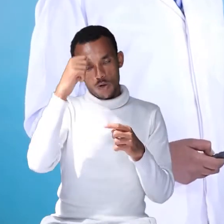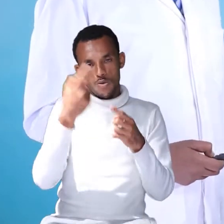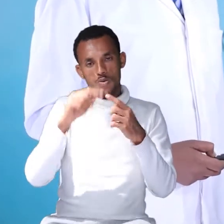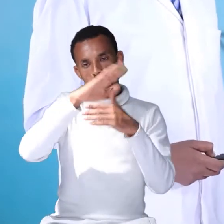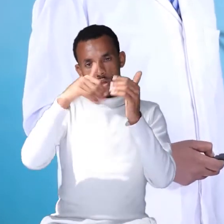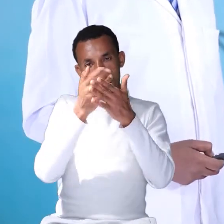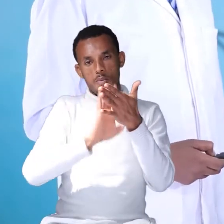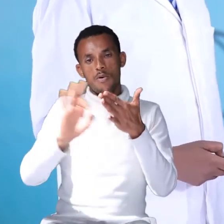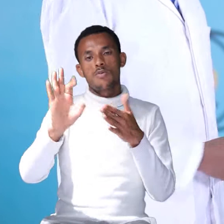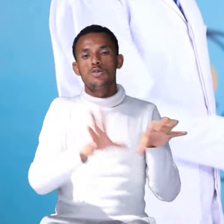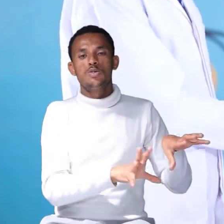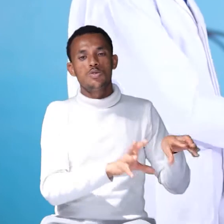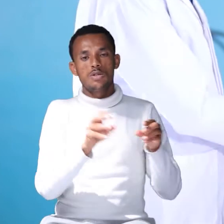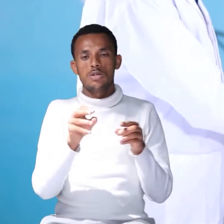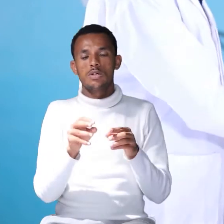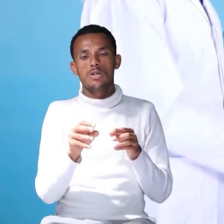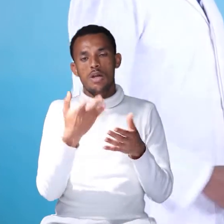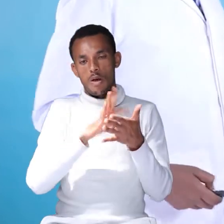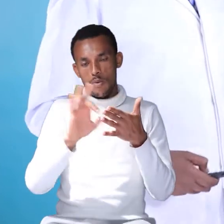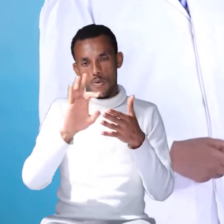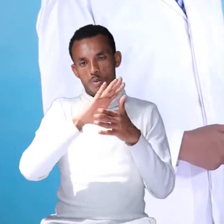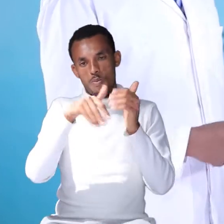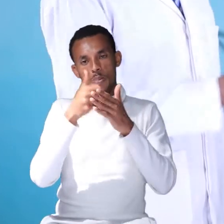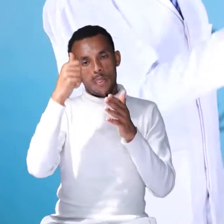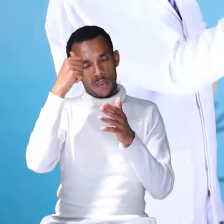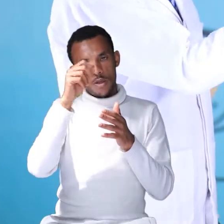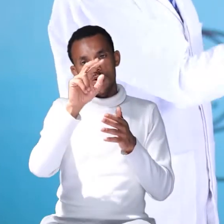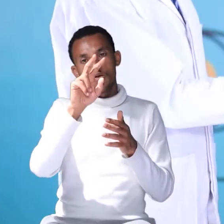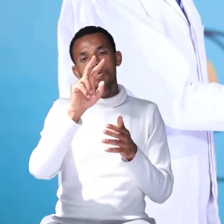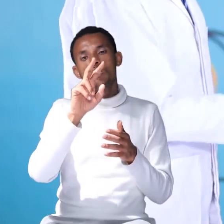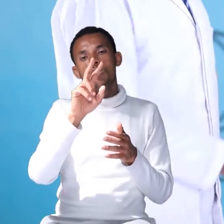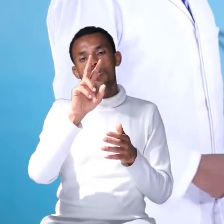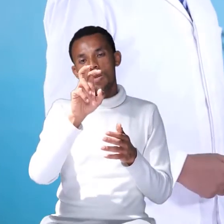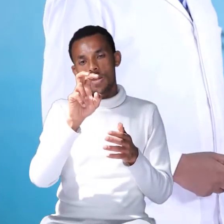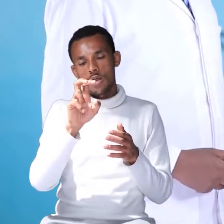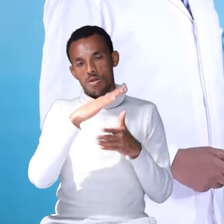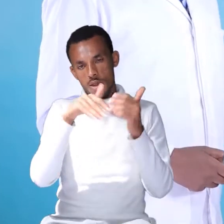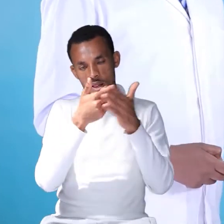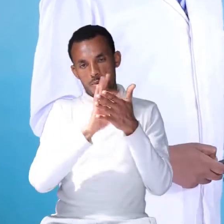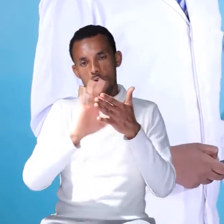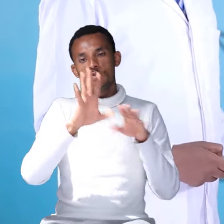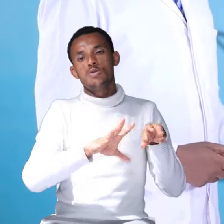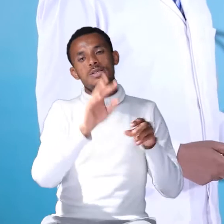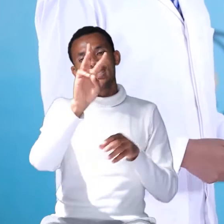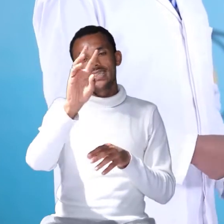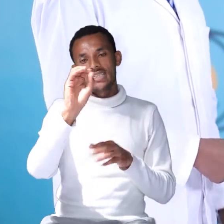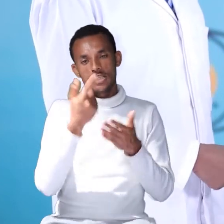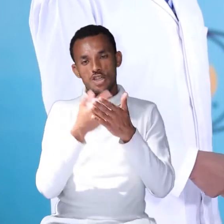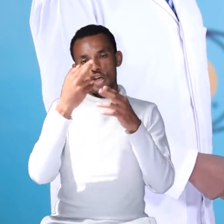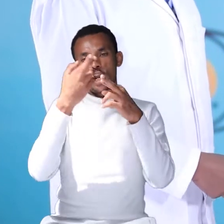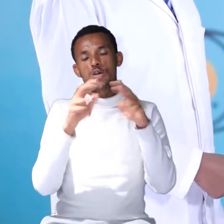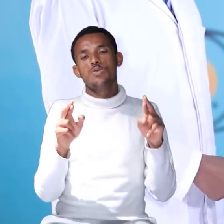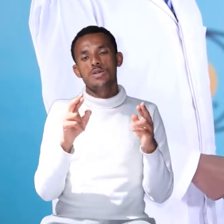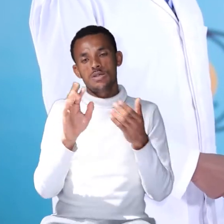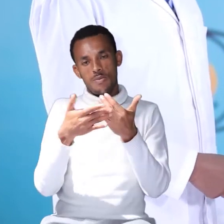number of students, you have number of boys 20 to total number of students 16. So this is the ratio, but not in